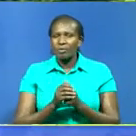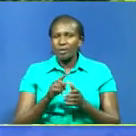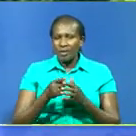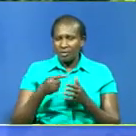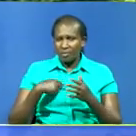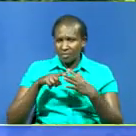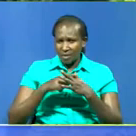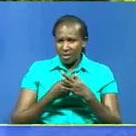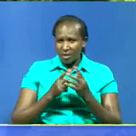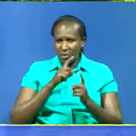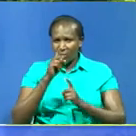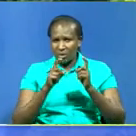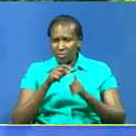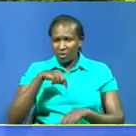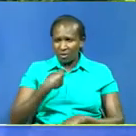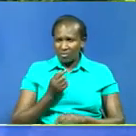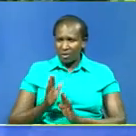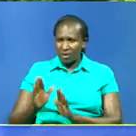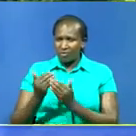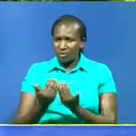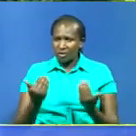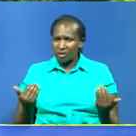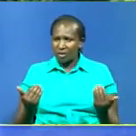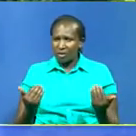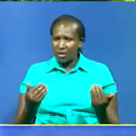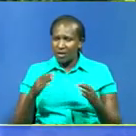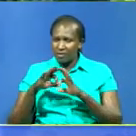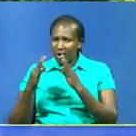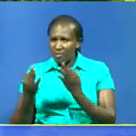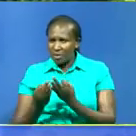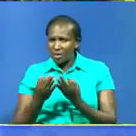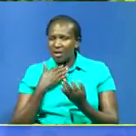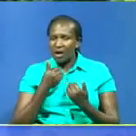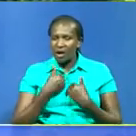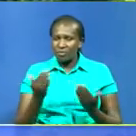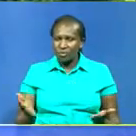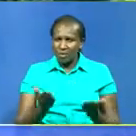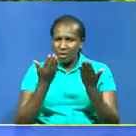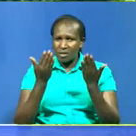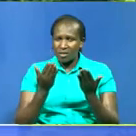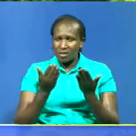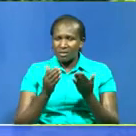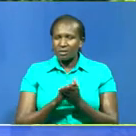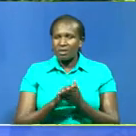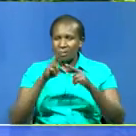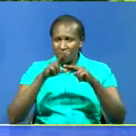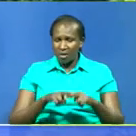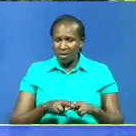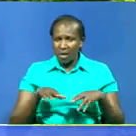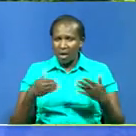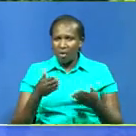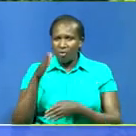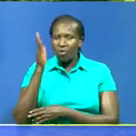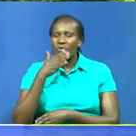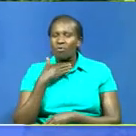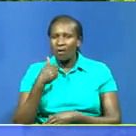asking myself those questions. Nimeachia watoi. I have a family to raise according to the way Mungu anataka. So